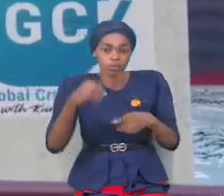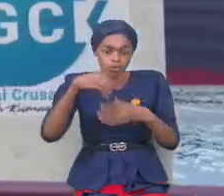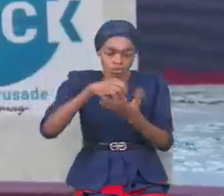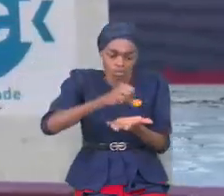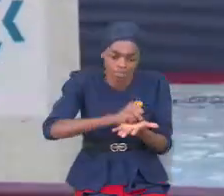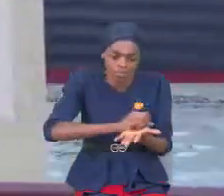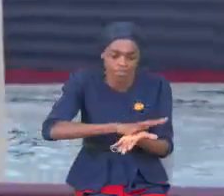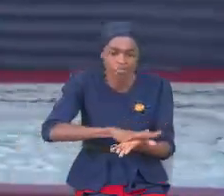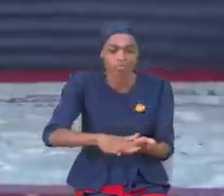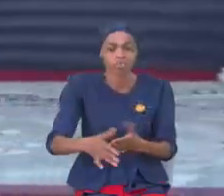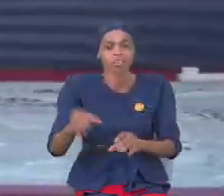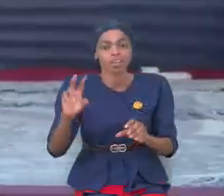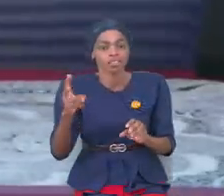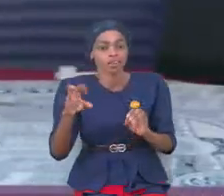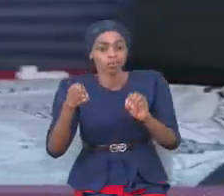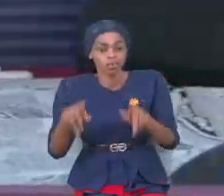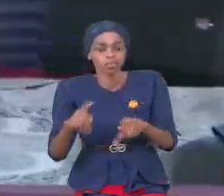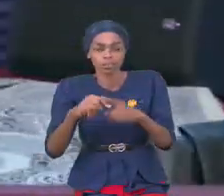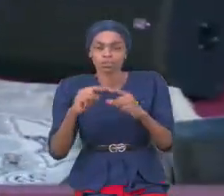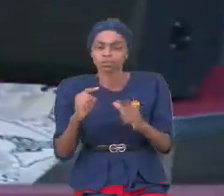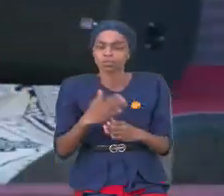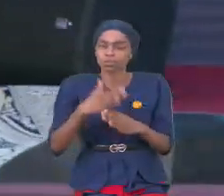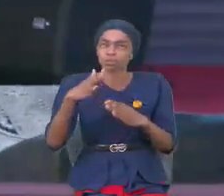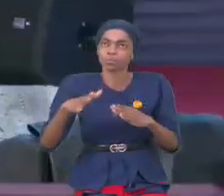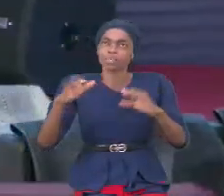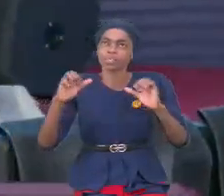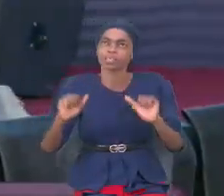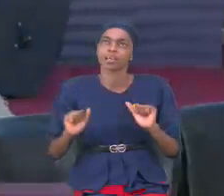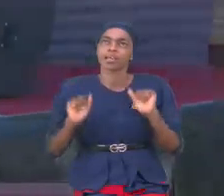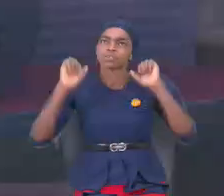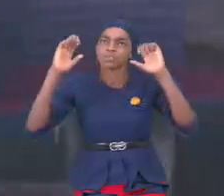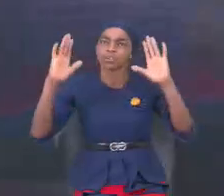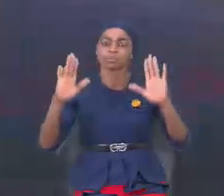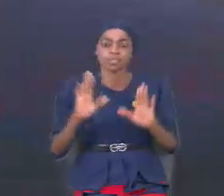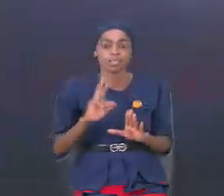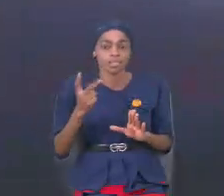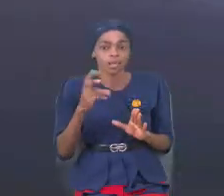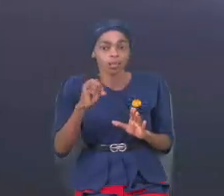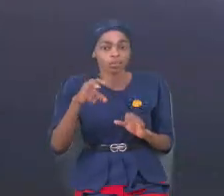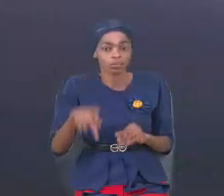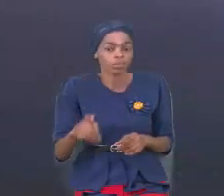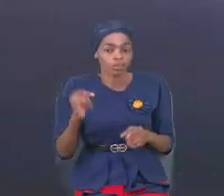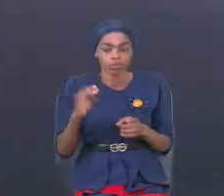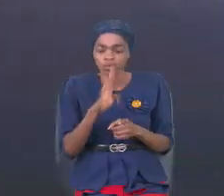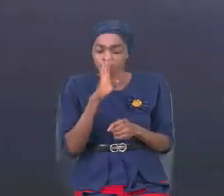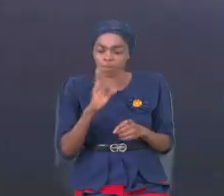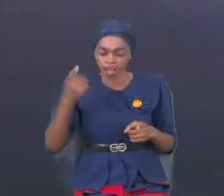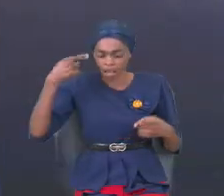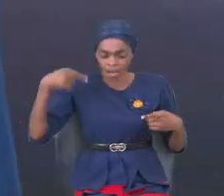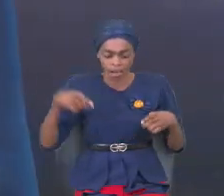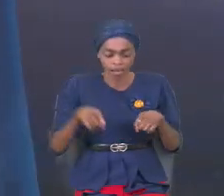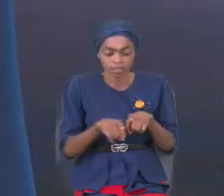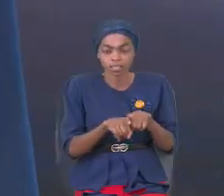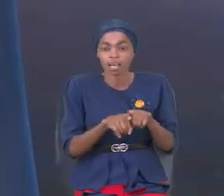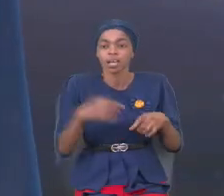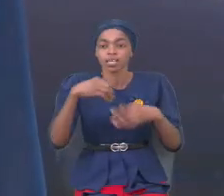the second chance in being aligned with the will of God and say, yes Lord, I'll never